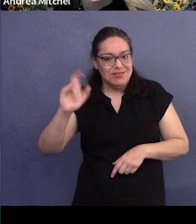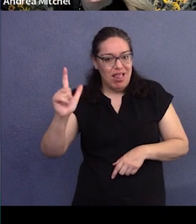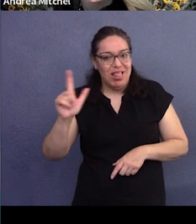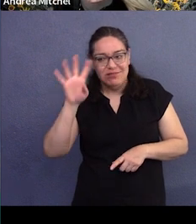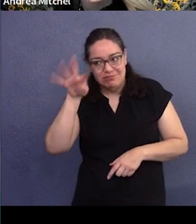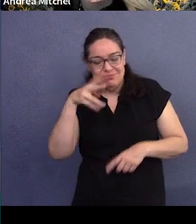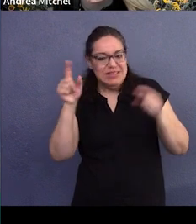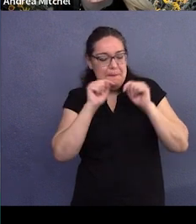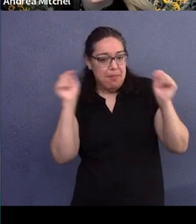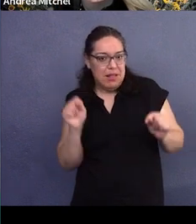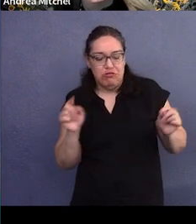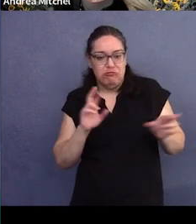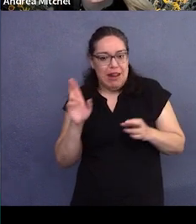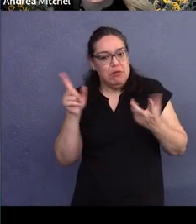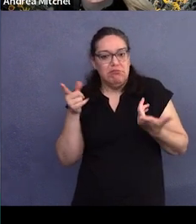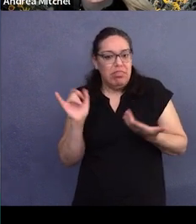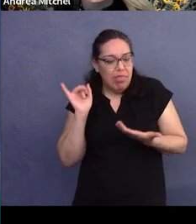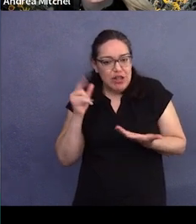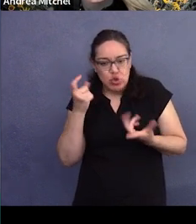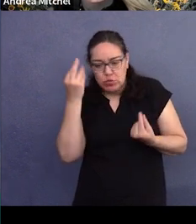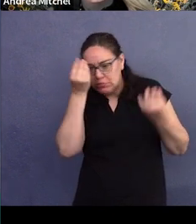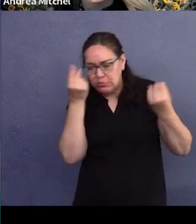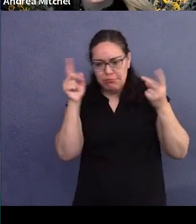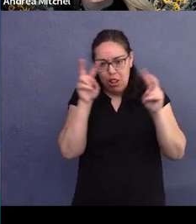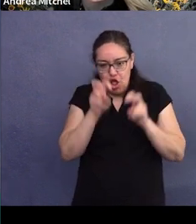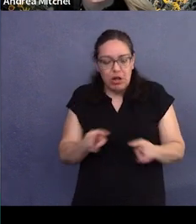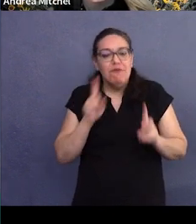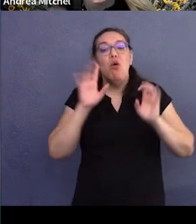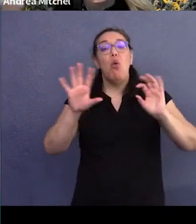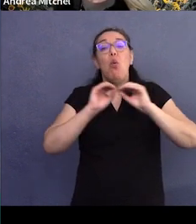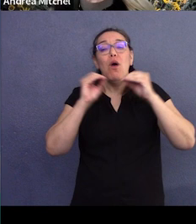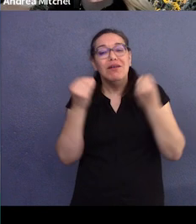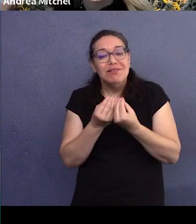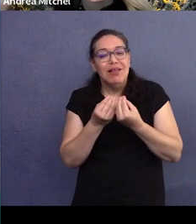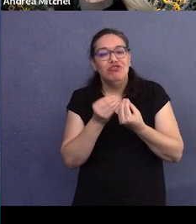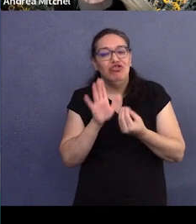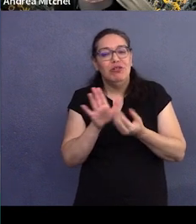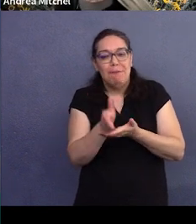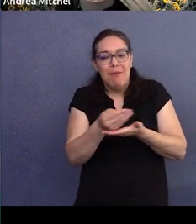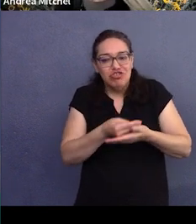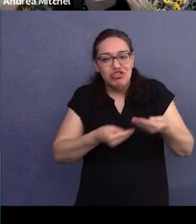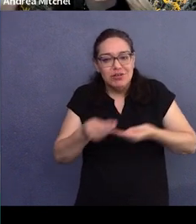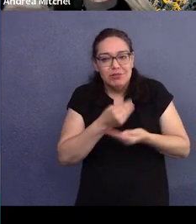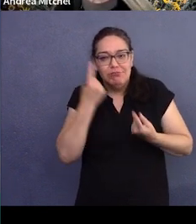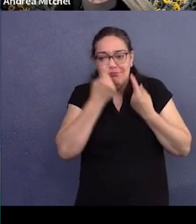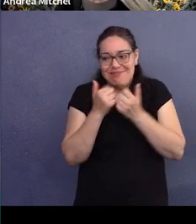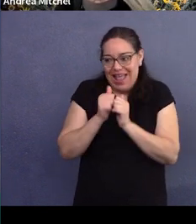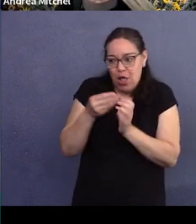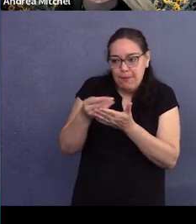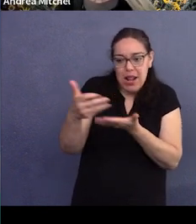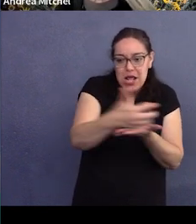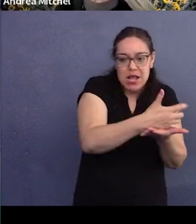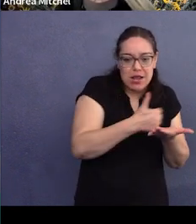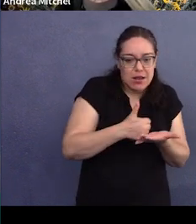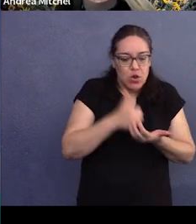out. But this is basically what you're looking at for an organizational budget. So you would look at how you're bringing in your money, what different